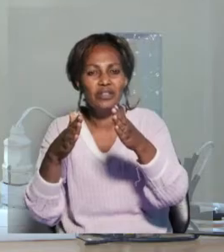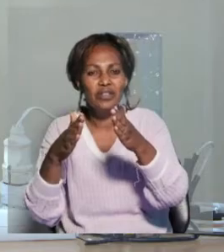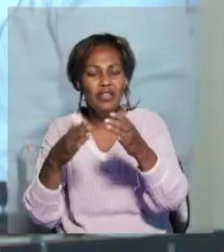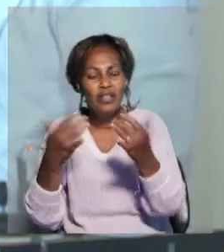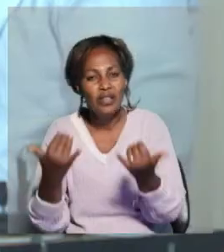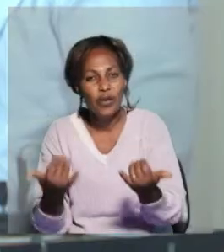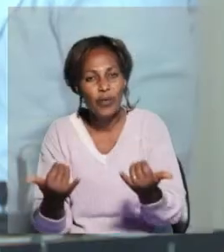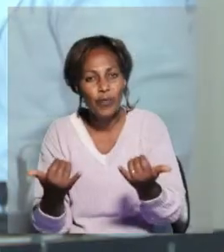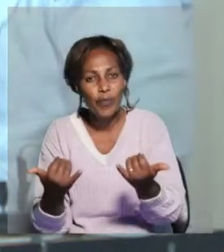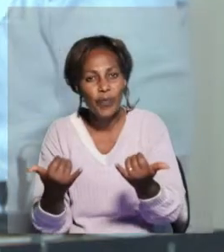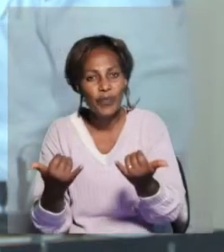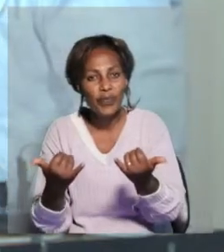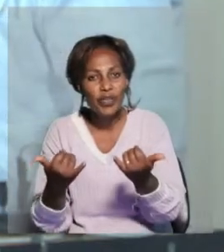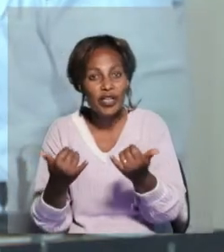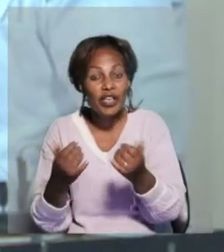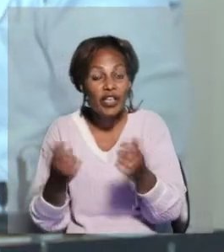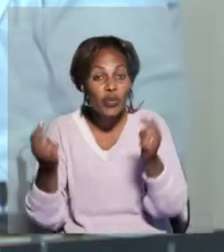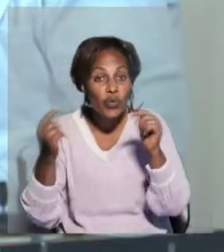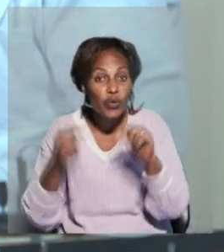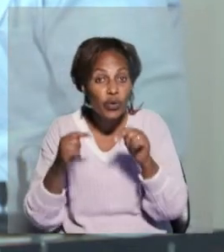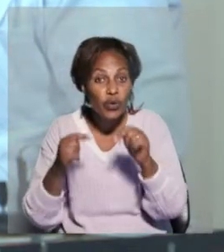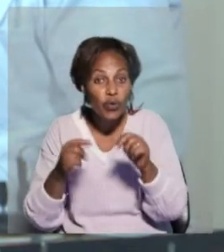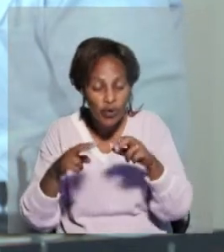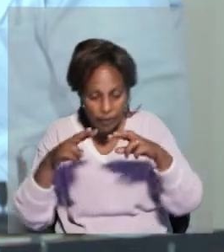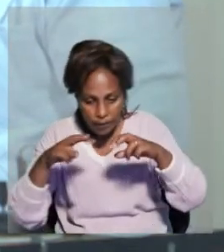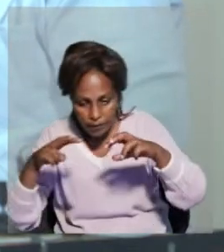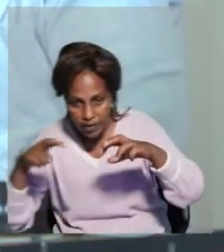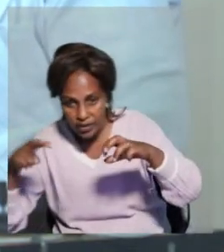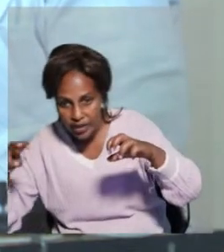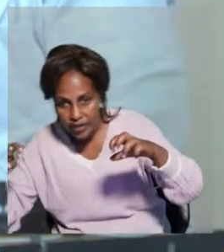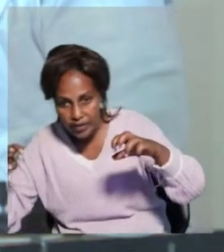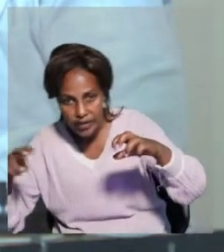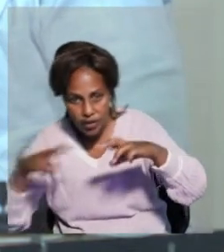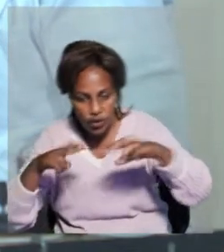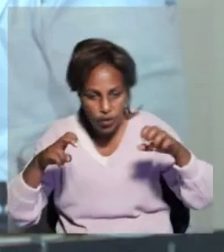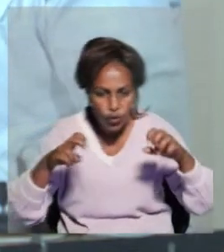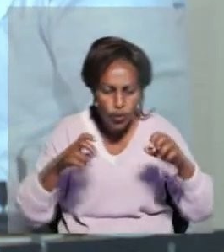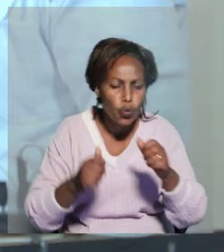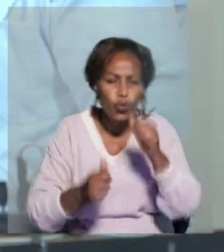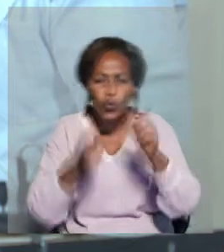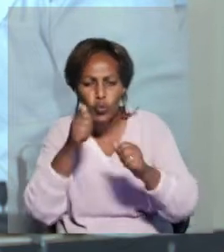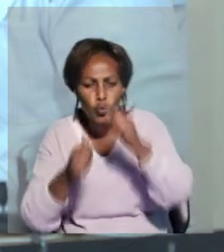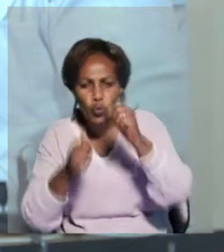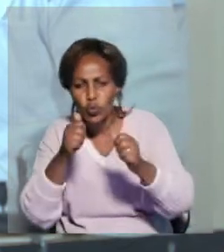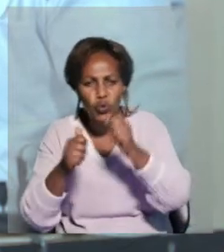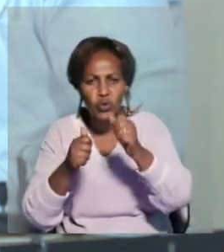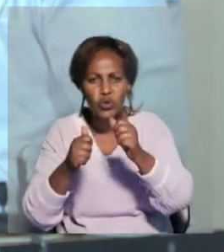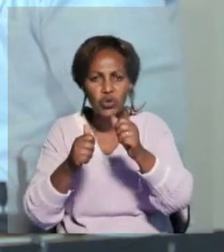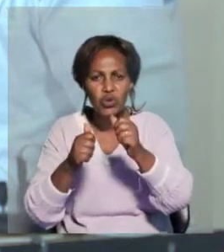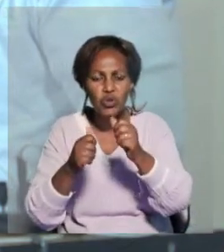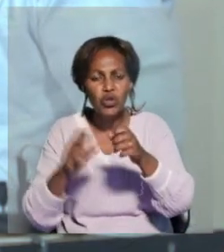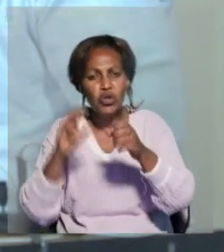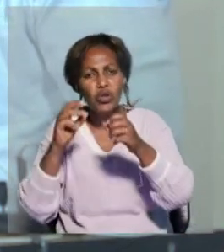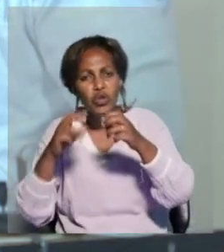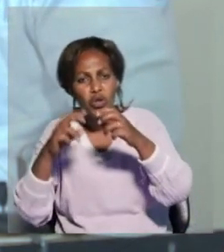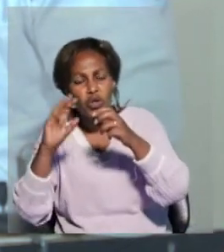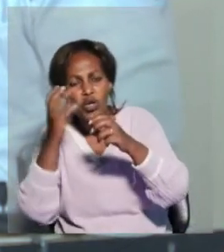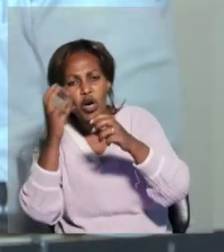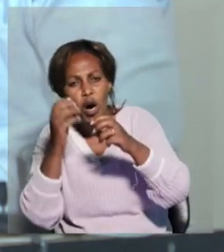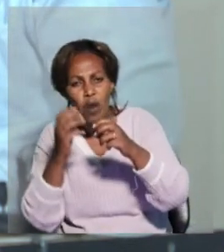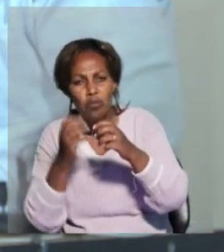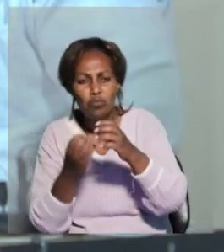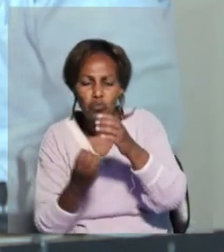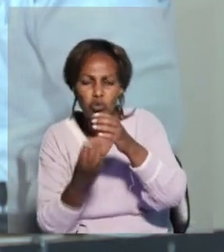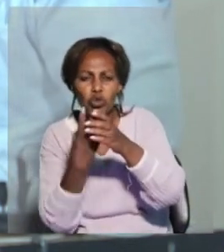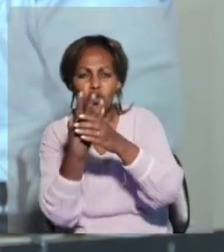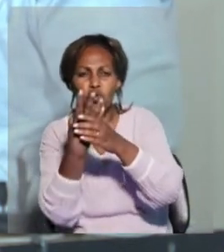Yeah. Now, today we will investigate which lamp generates a given amount